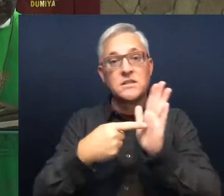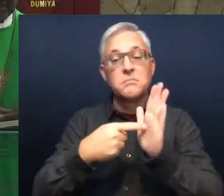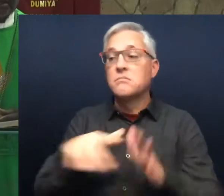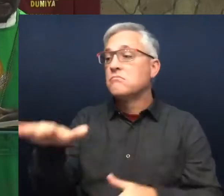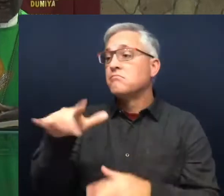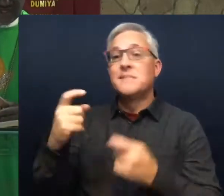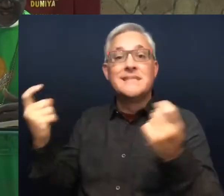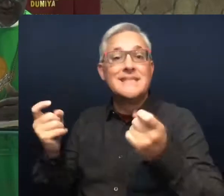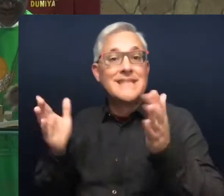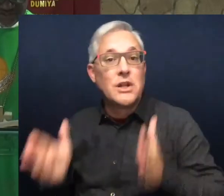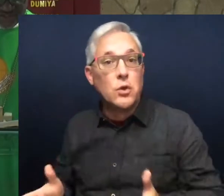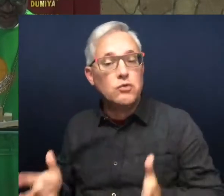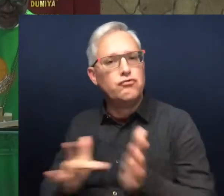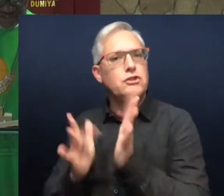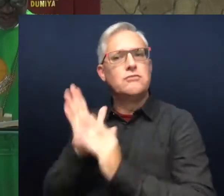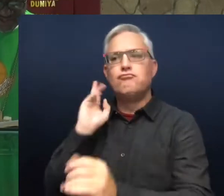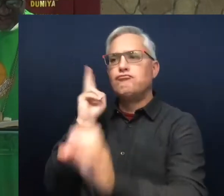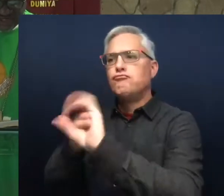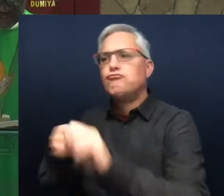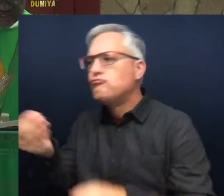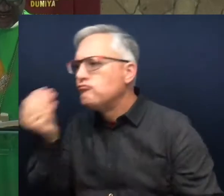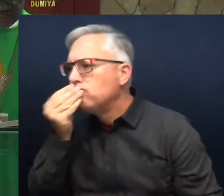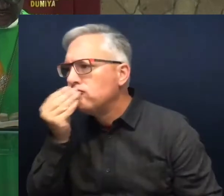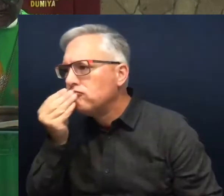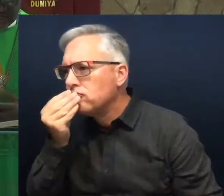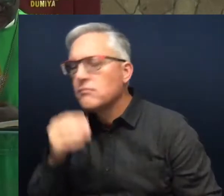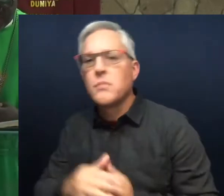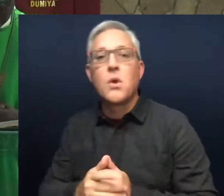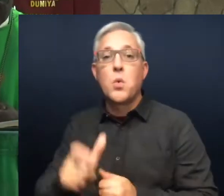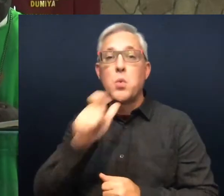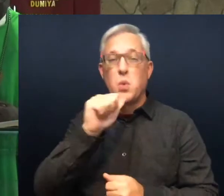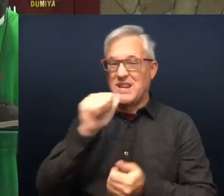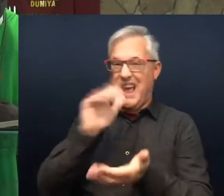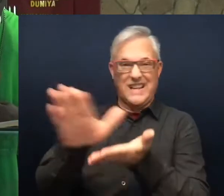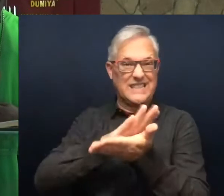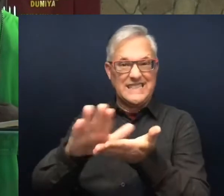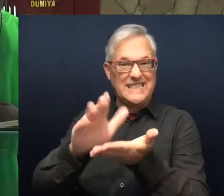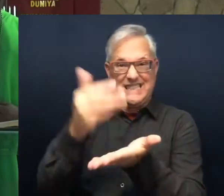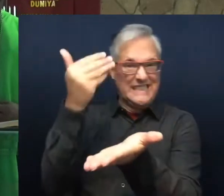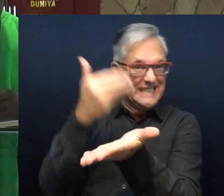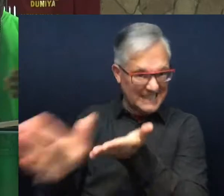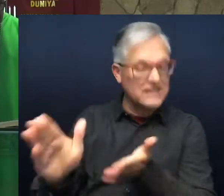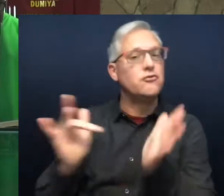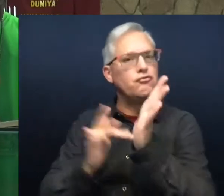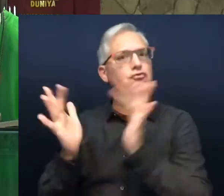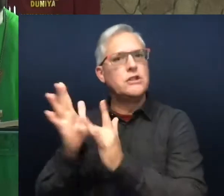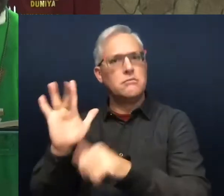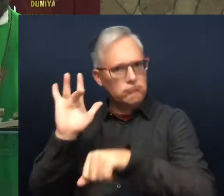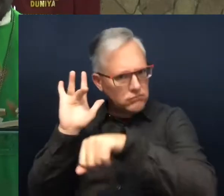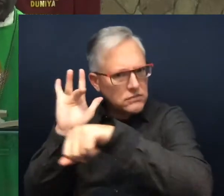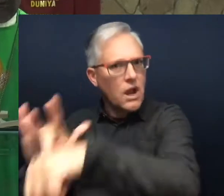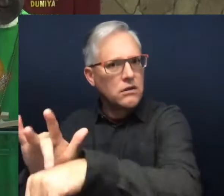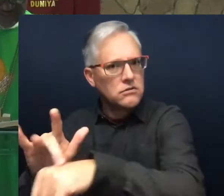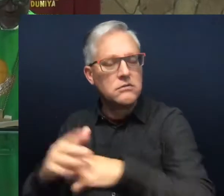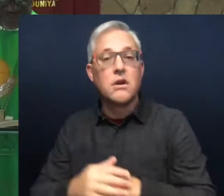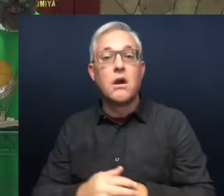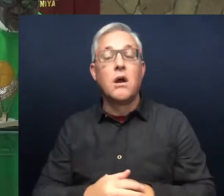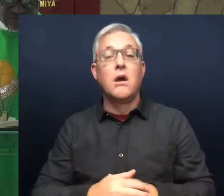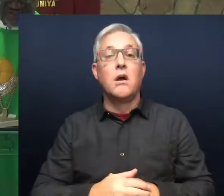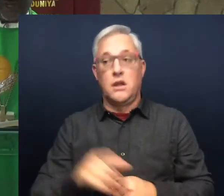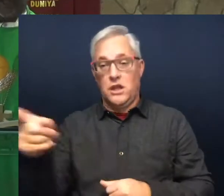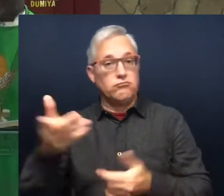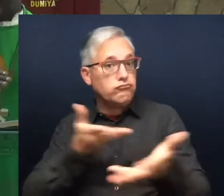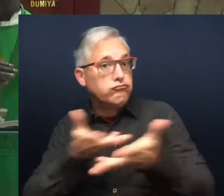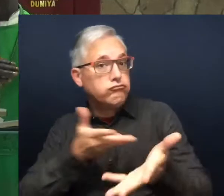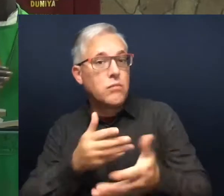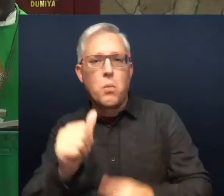with sinners, he was touching unclean and outcast people, he was speaking to women, something that